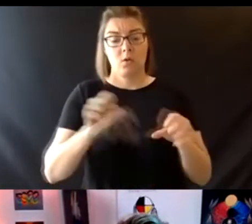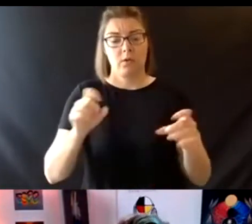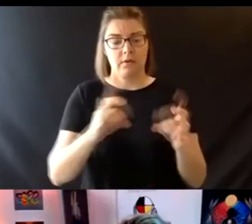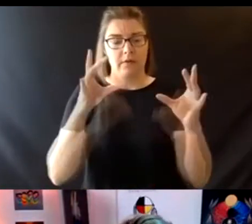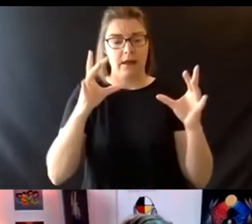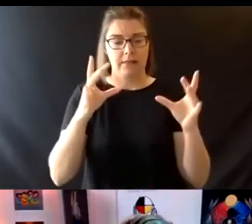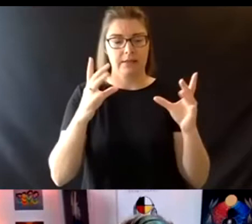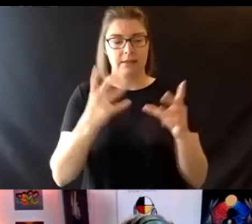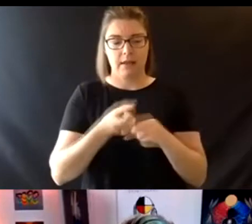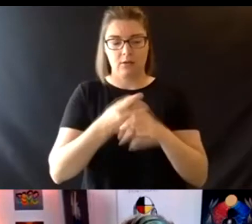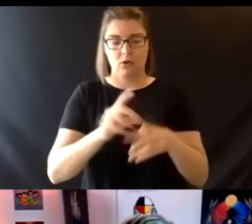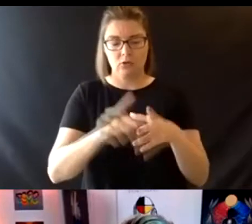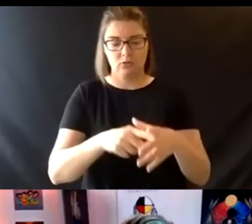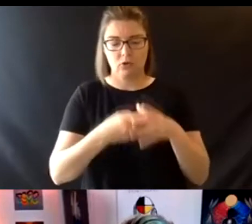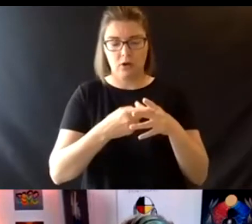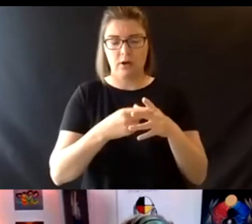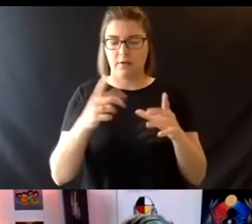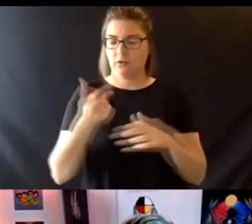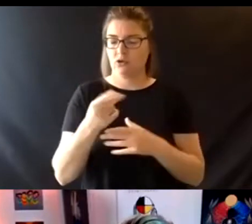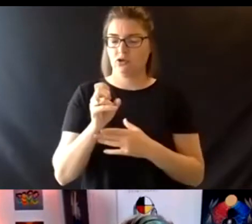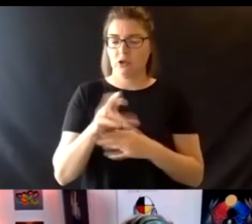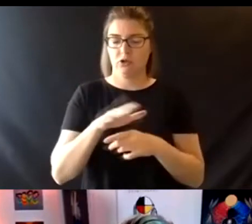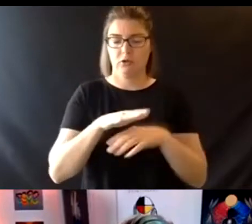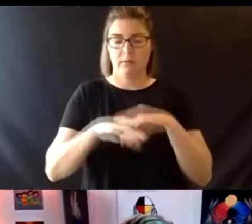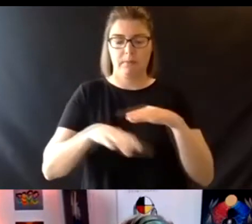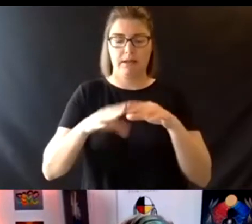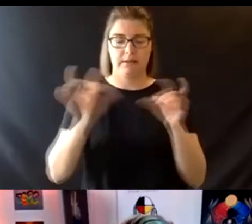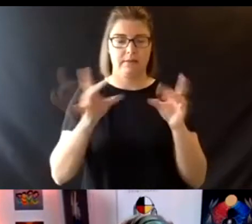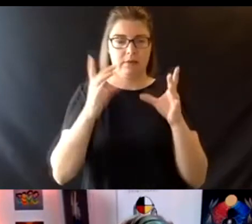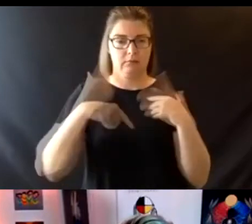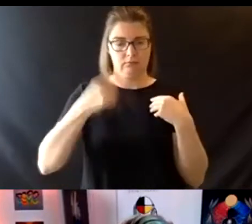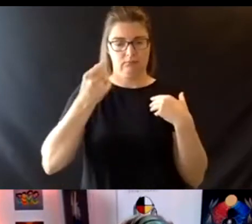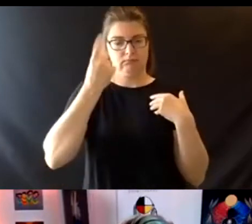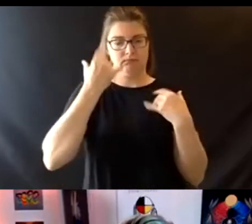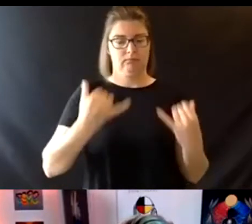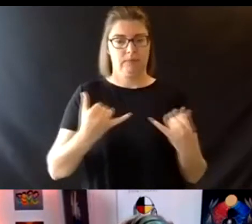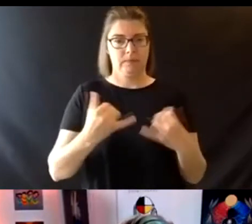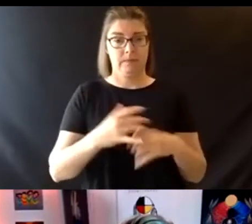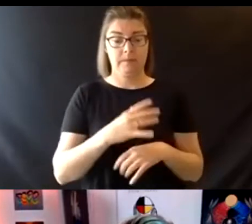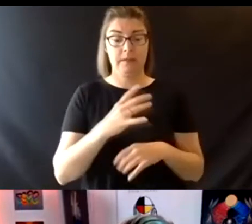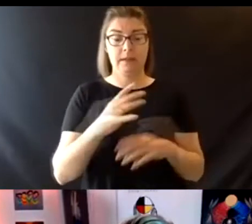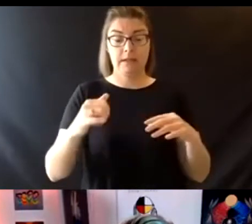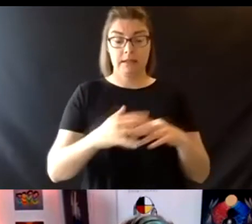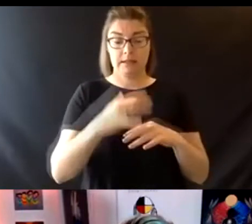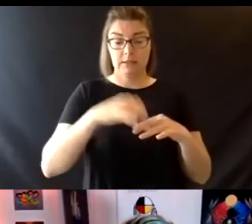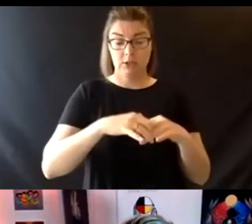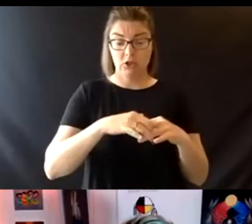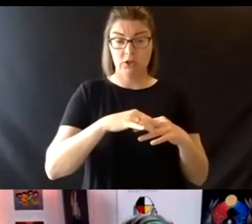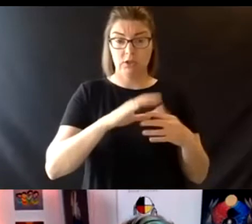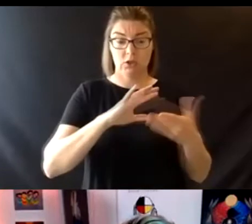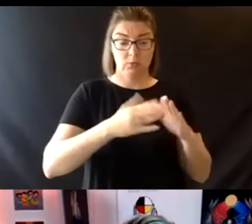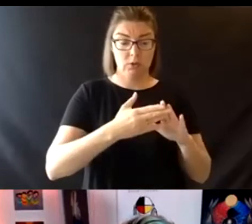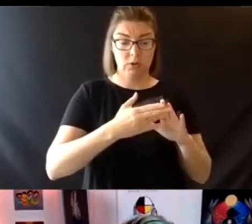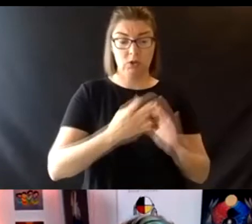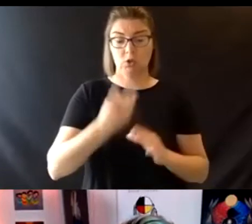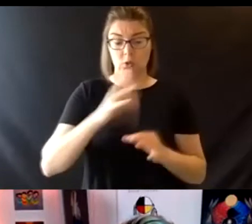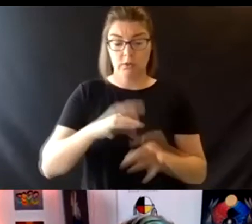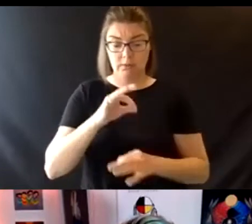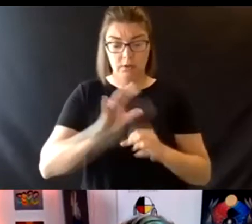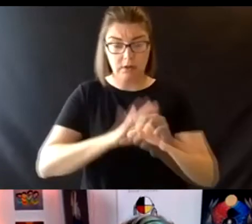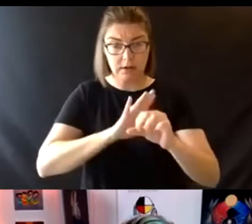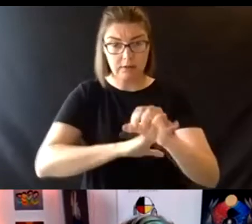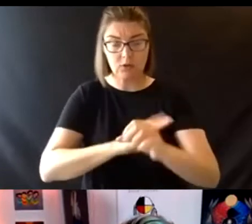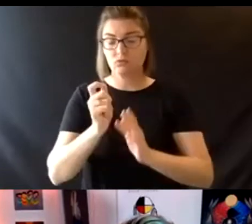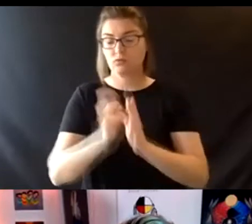of gender-based violence that we understand today. Indigenous communities and Two-Spirit activists, scholars, writers, artists,